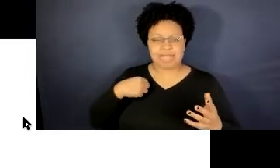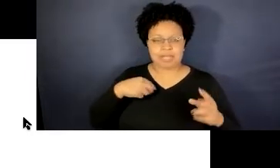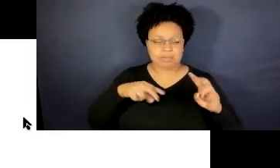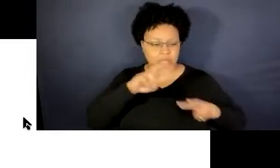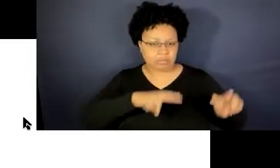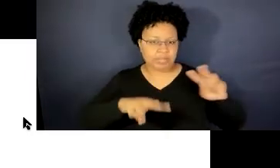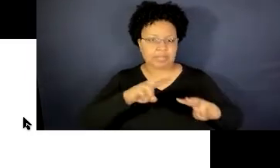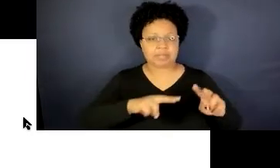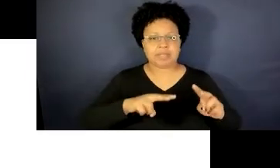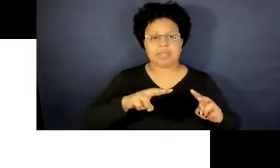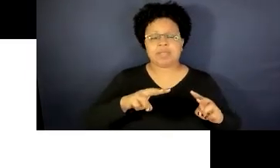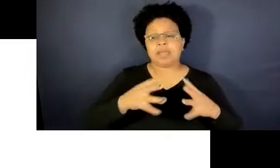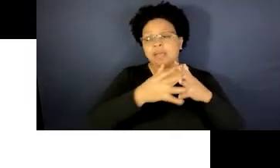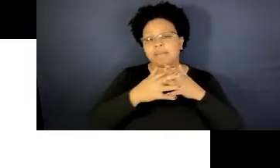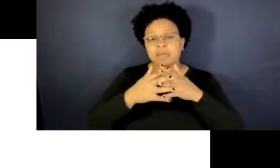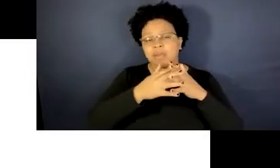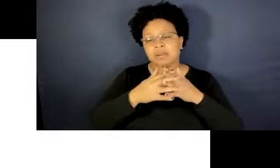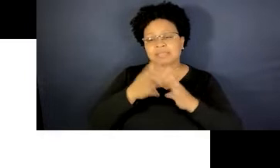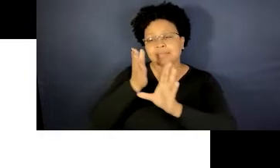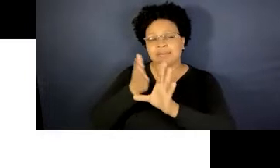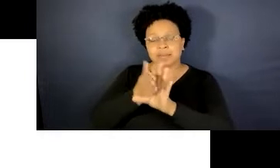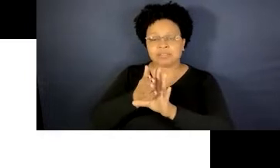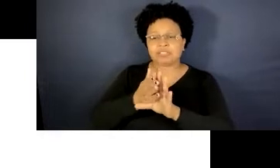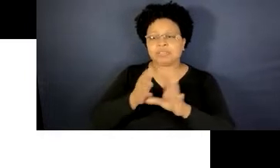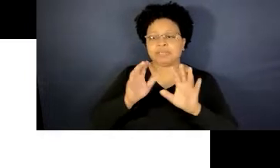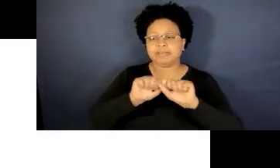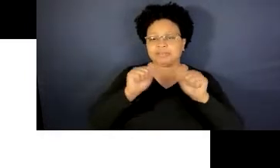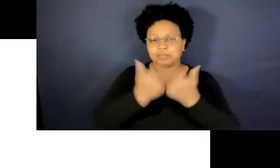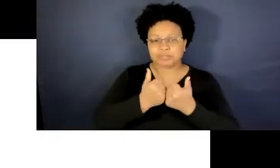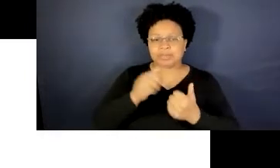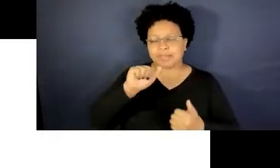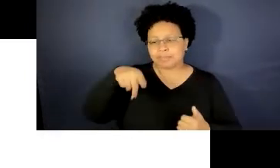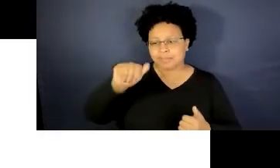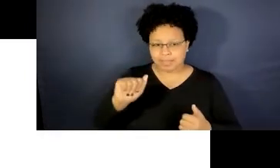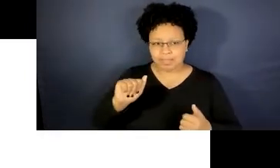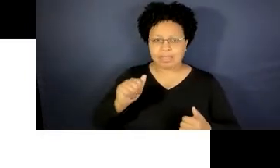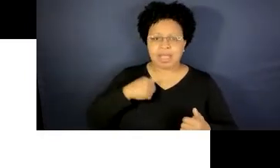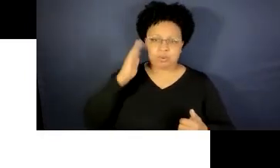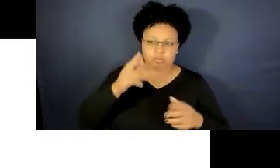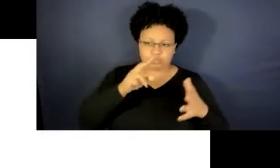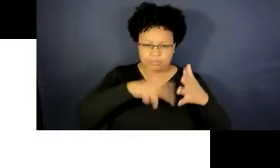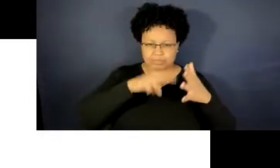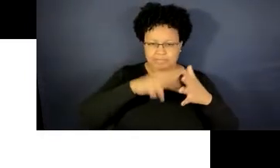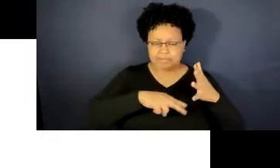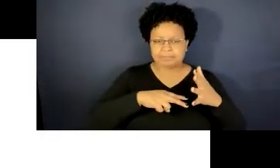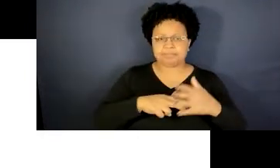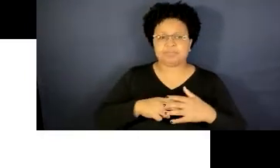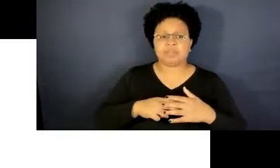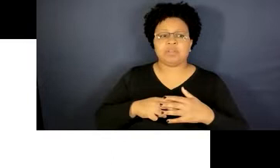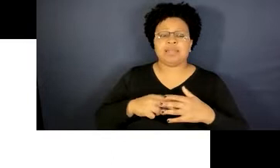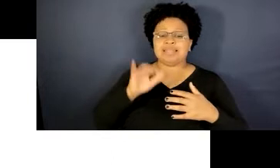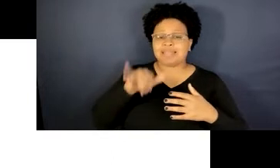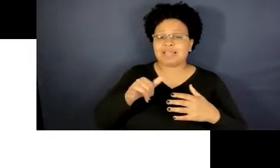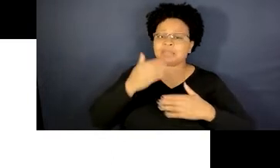American Psychology Association, what they said is this, and I want you to listen carefully to this. I'm going to read this to you. Resilience is